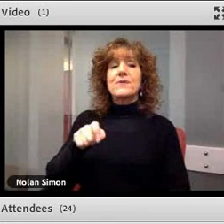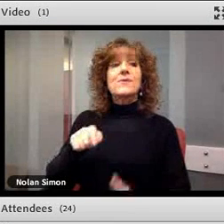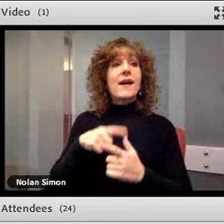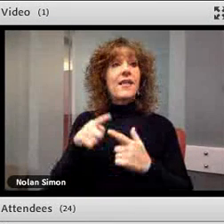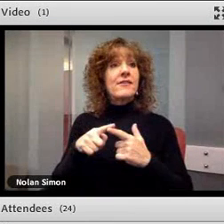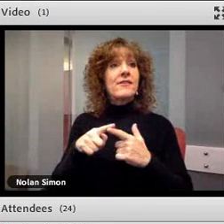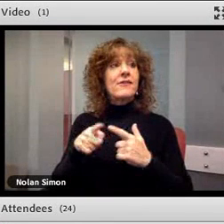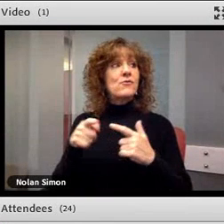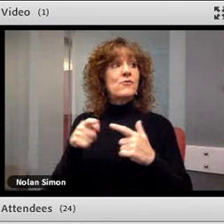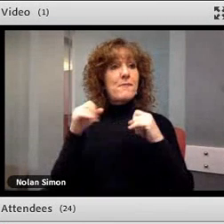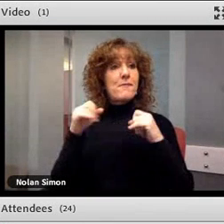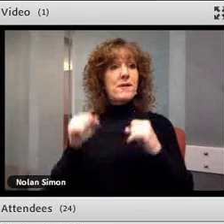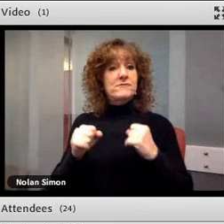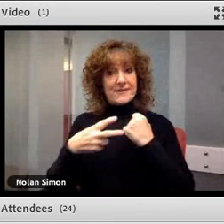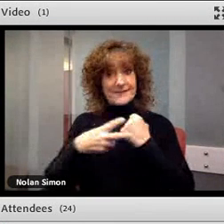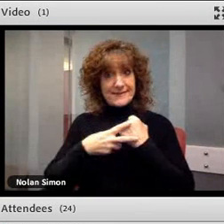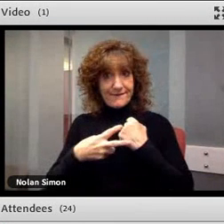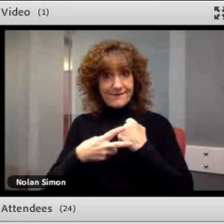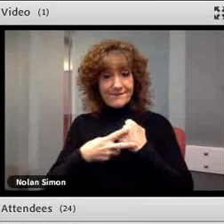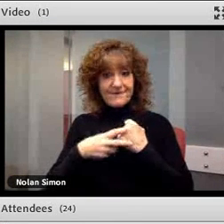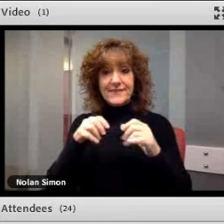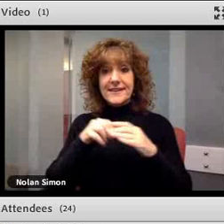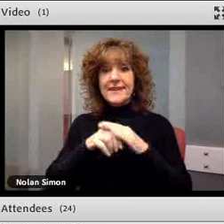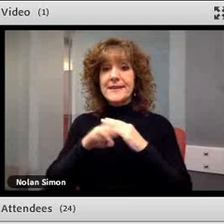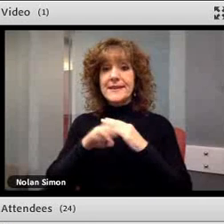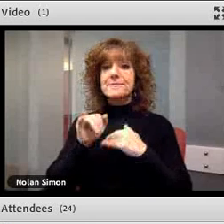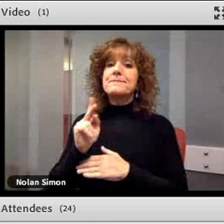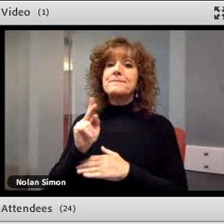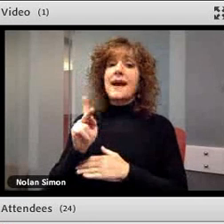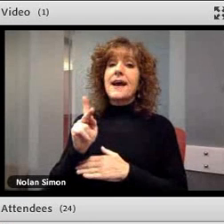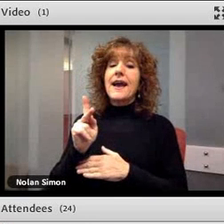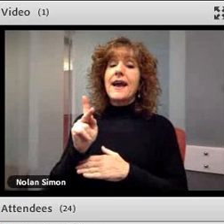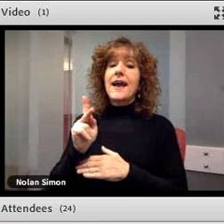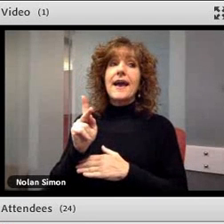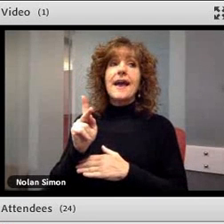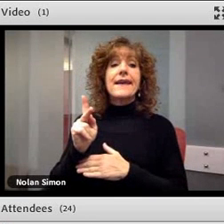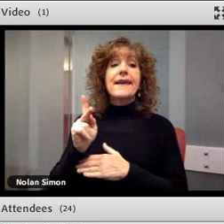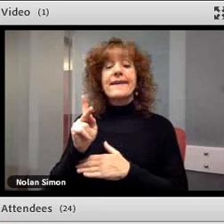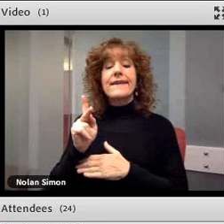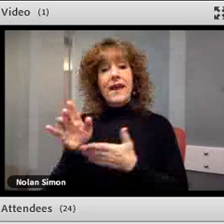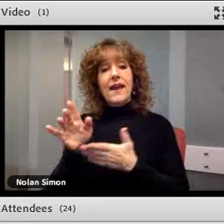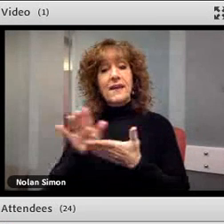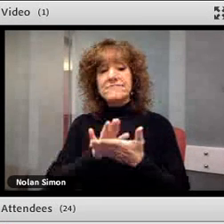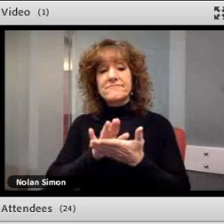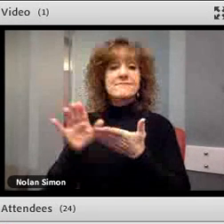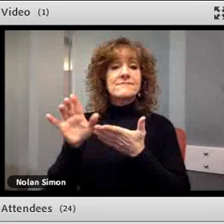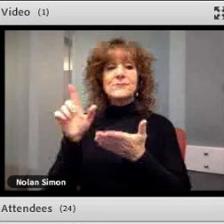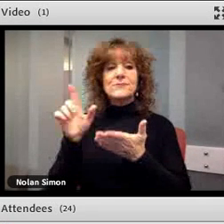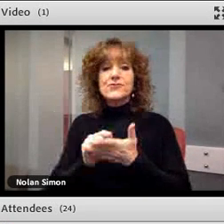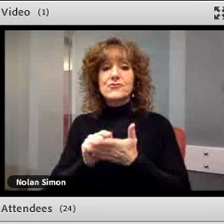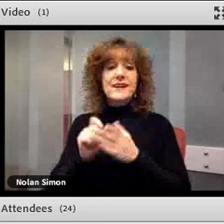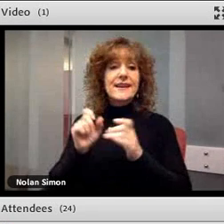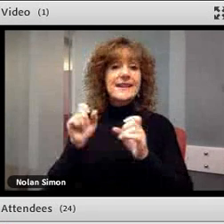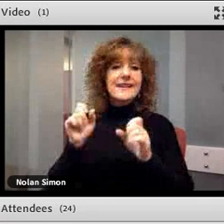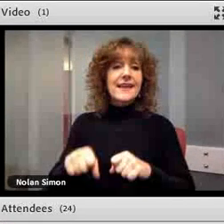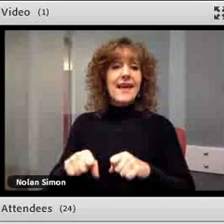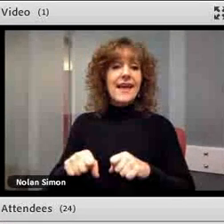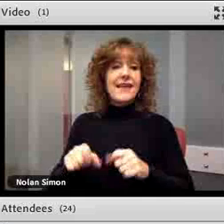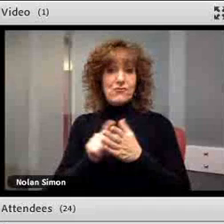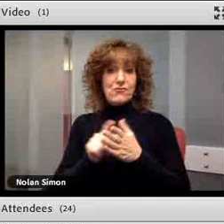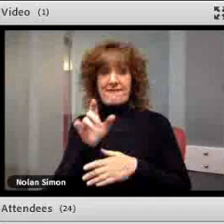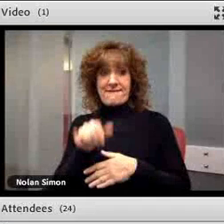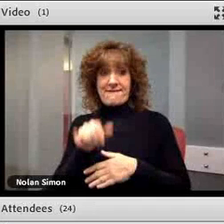have the possibility of saving it in your bank, clearing, printing. So you could print